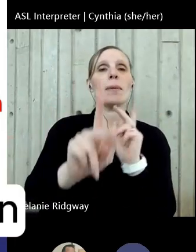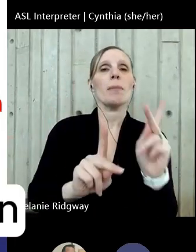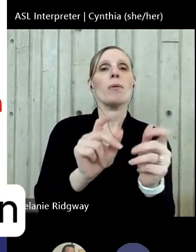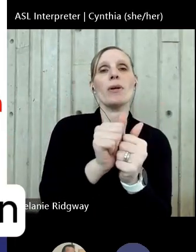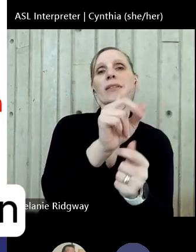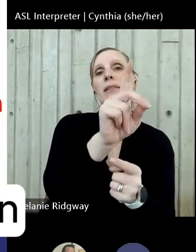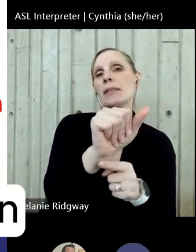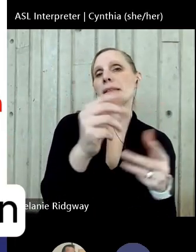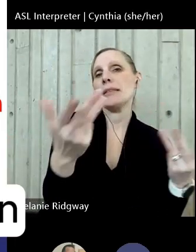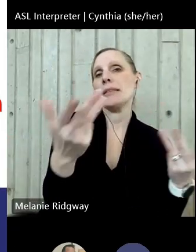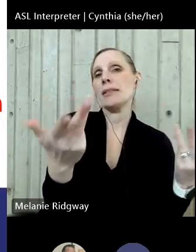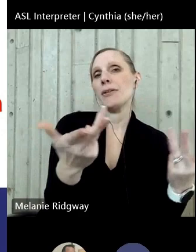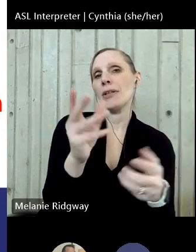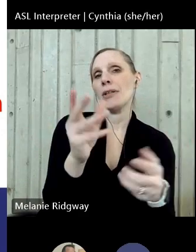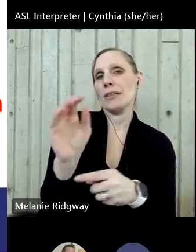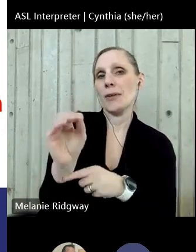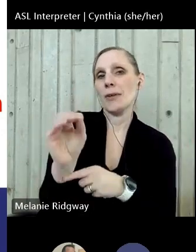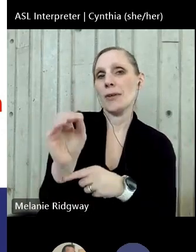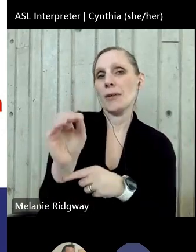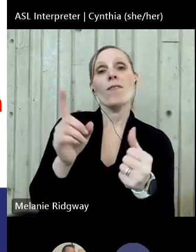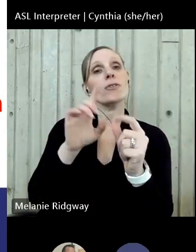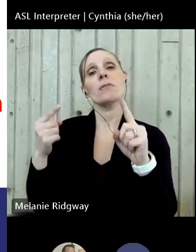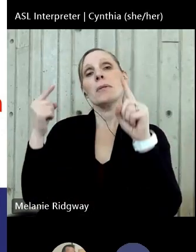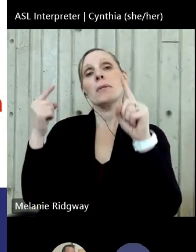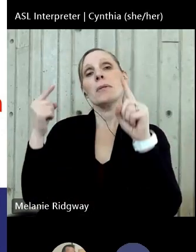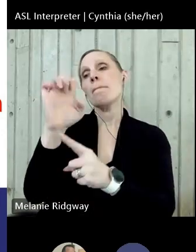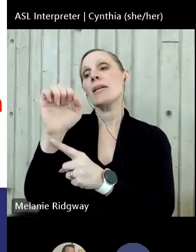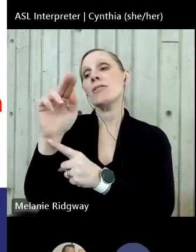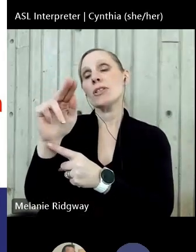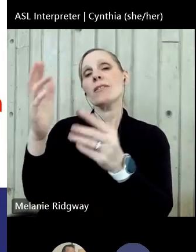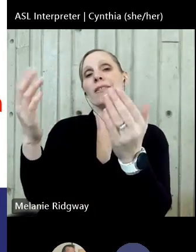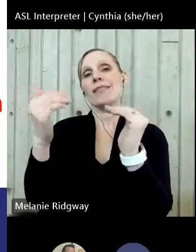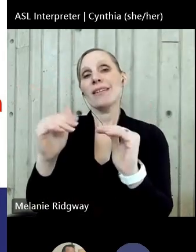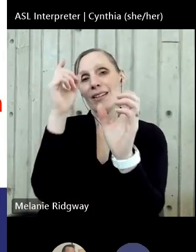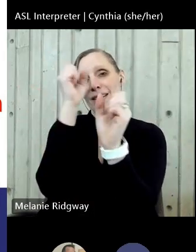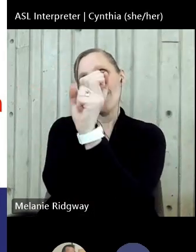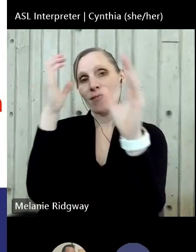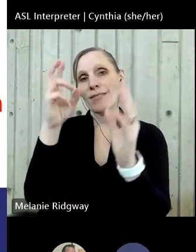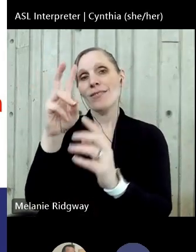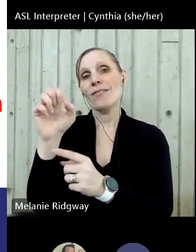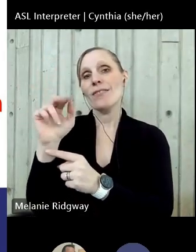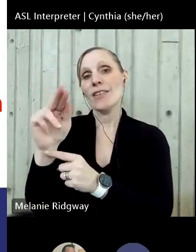by sharing our mission, our vision, and our values.